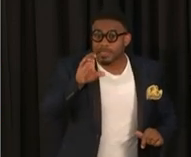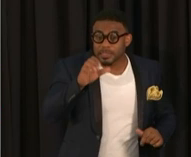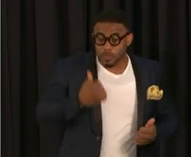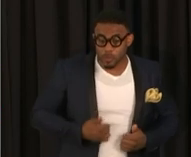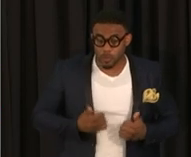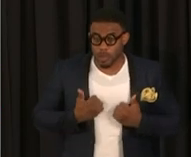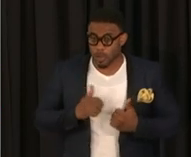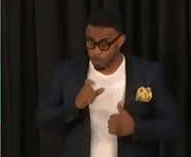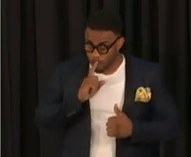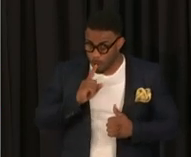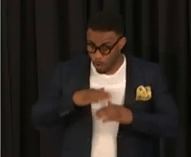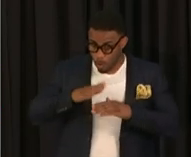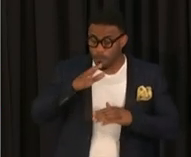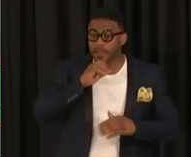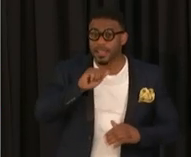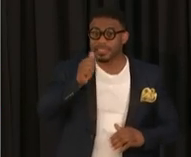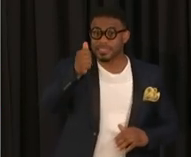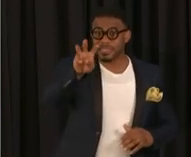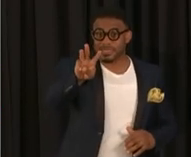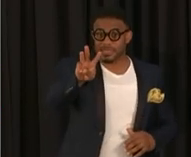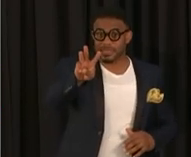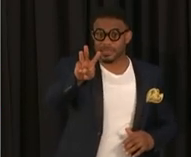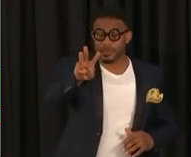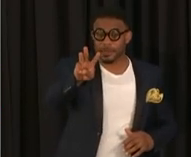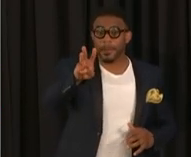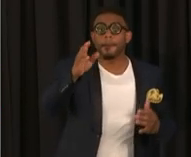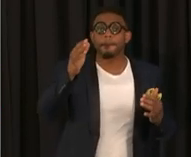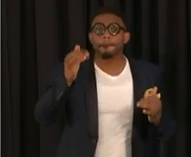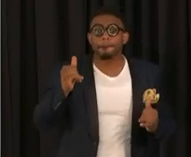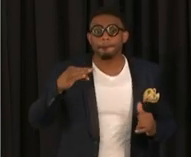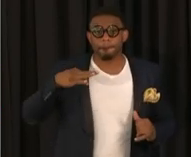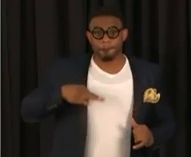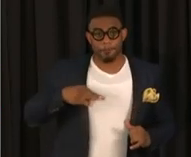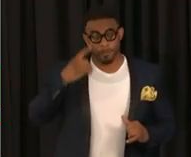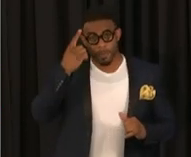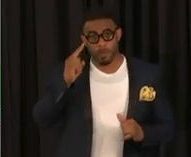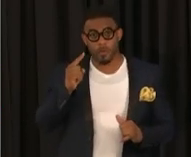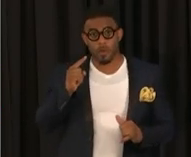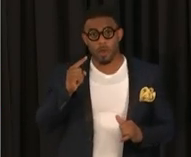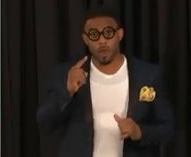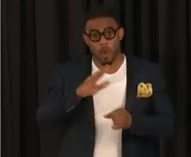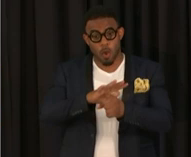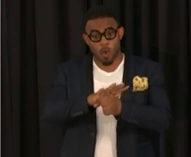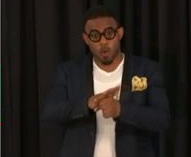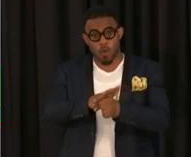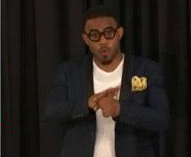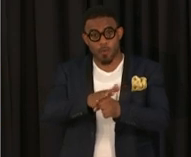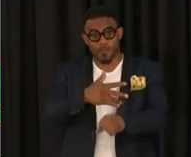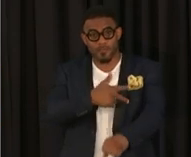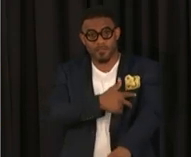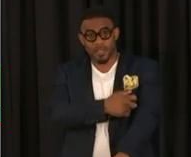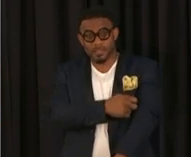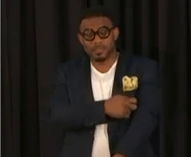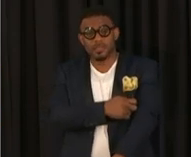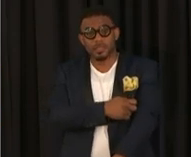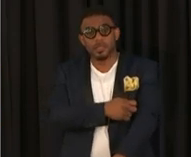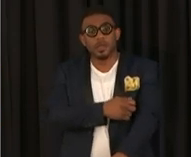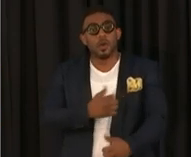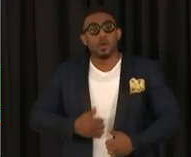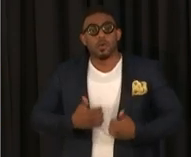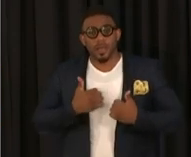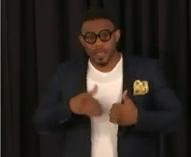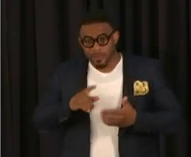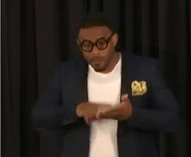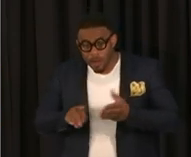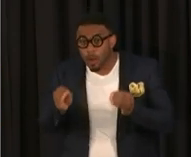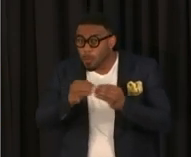DC residents who are over the age of 16 are now eligible for the COVID-19 vaccine.